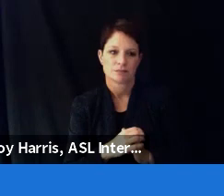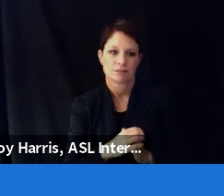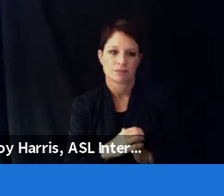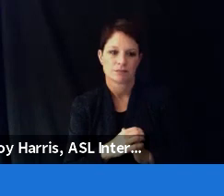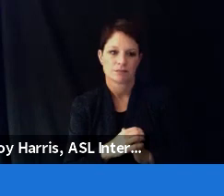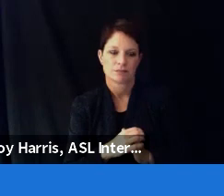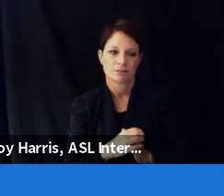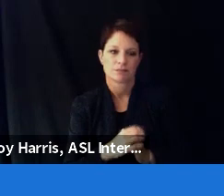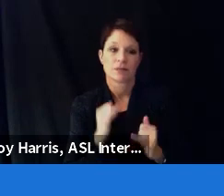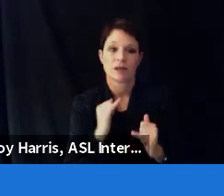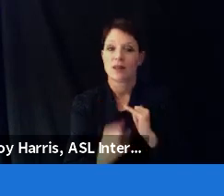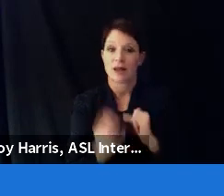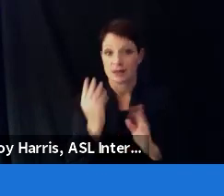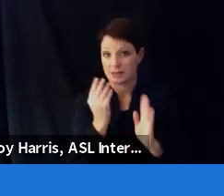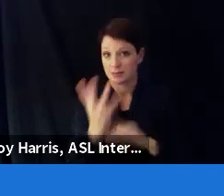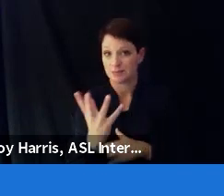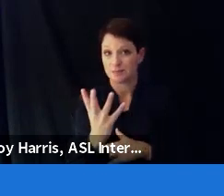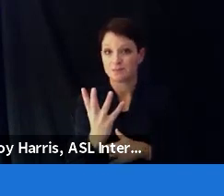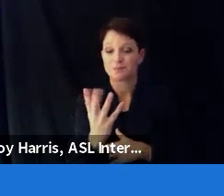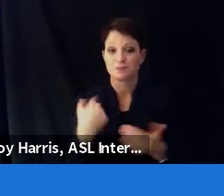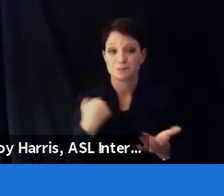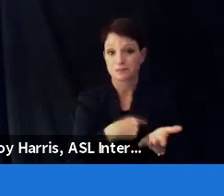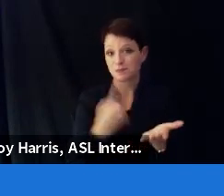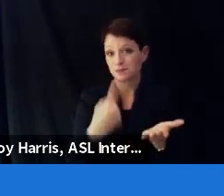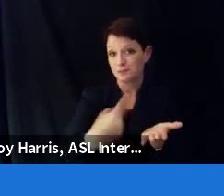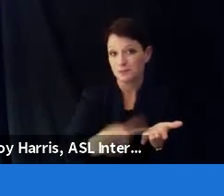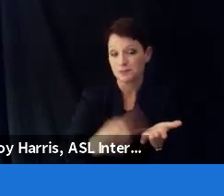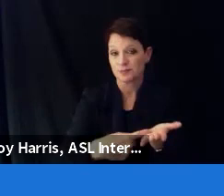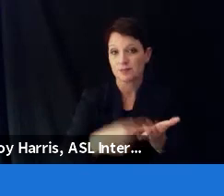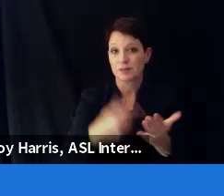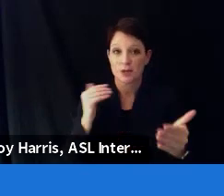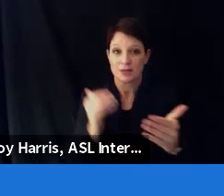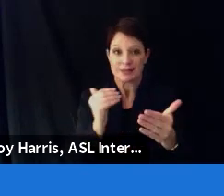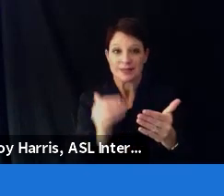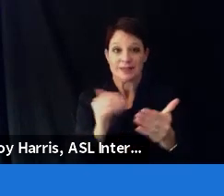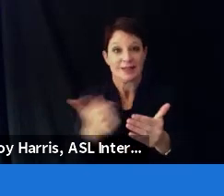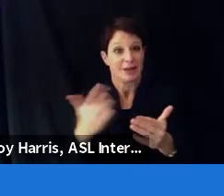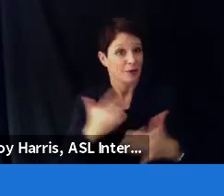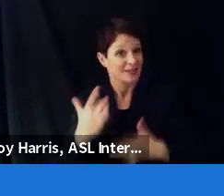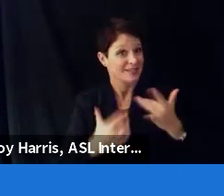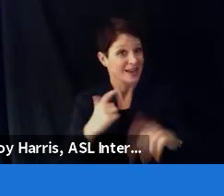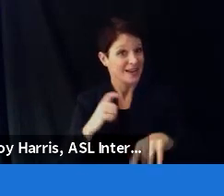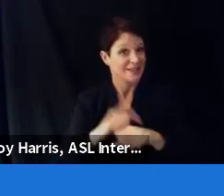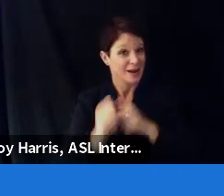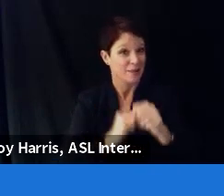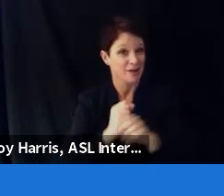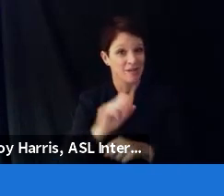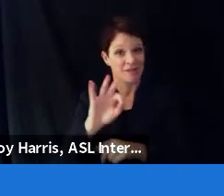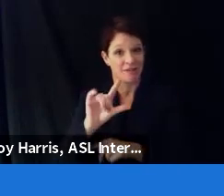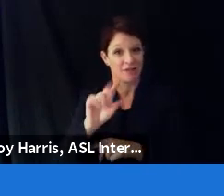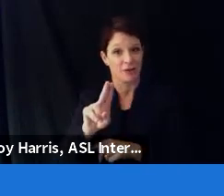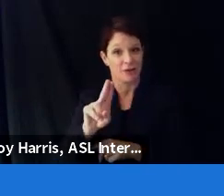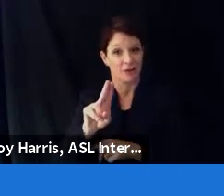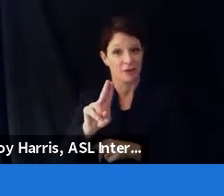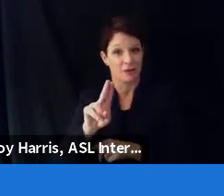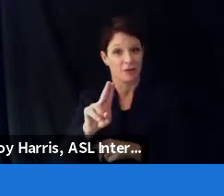And then lastly, as we're entering yet another exciting season, we have Có not thể just lấy COVID được